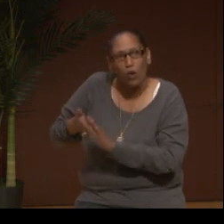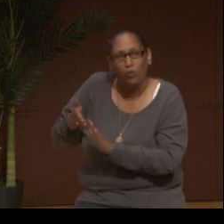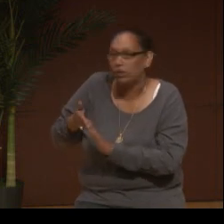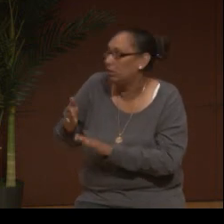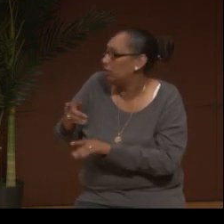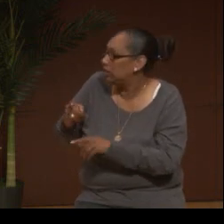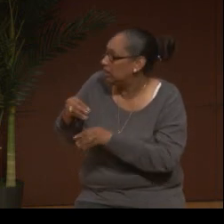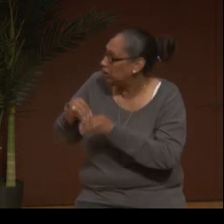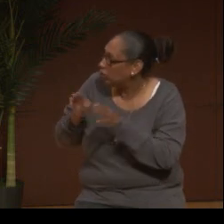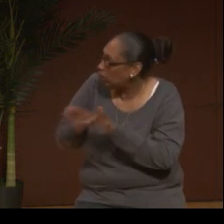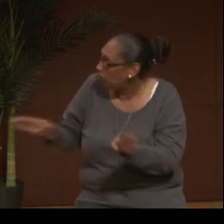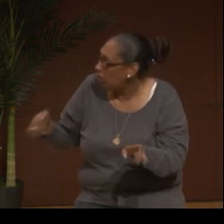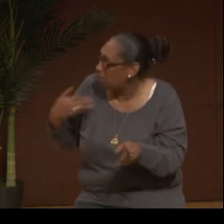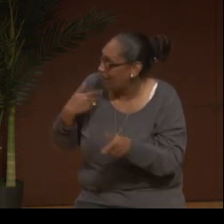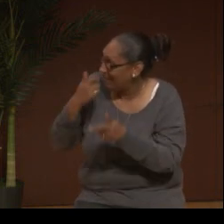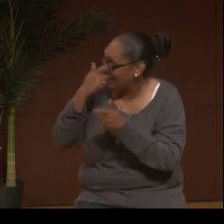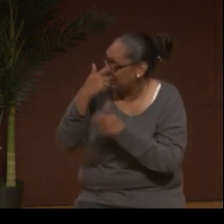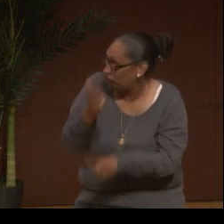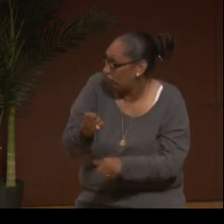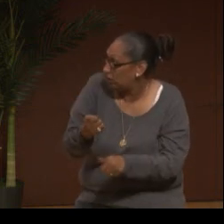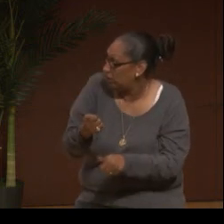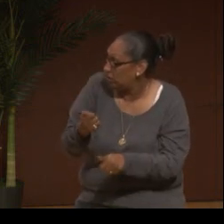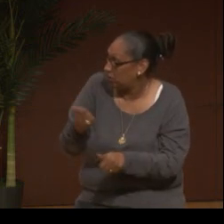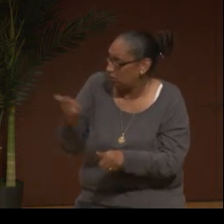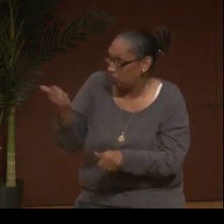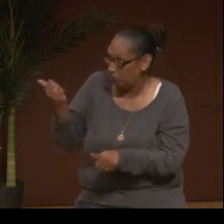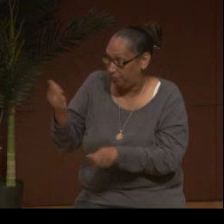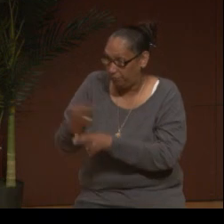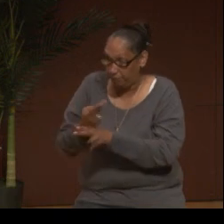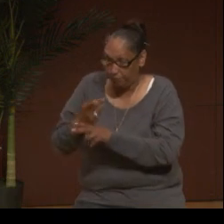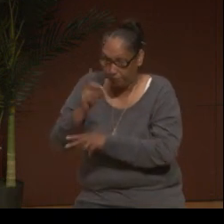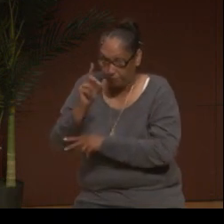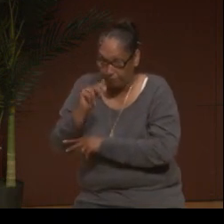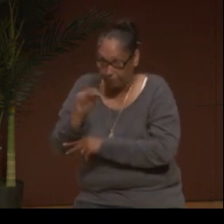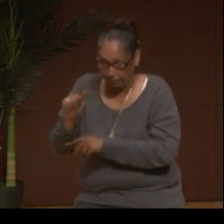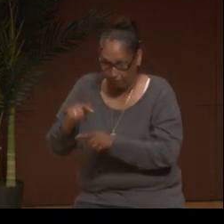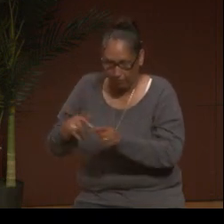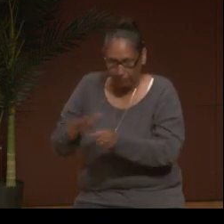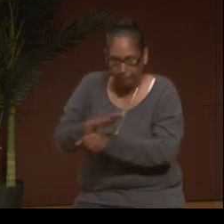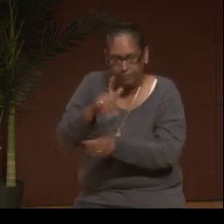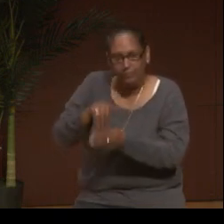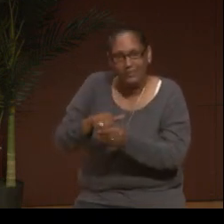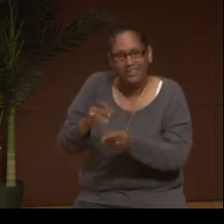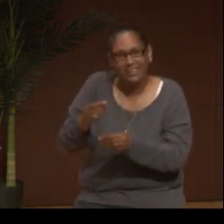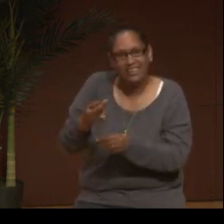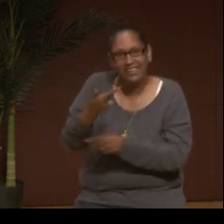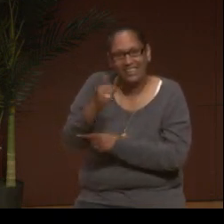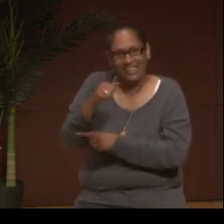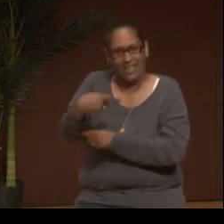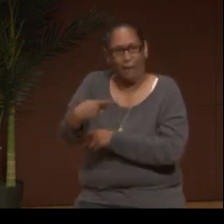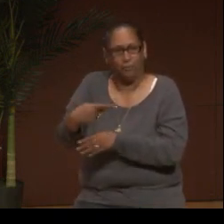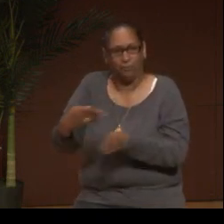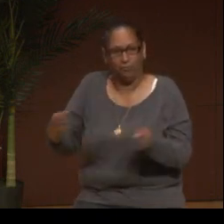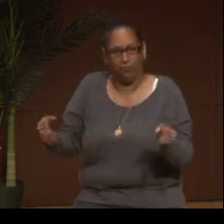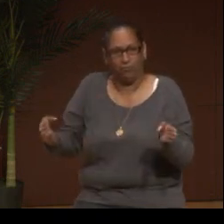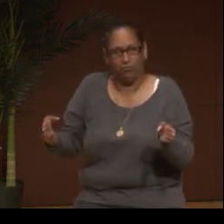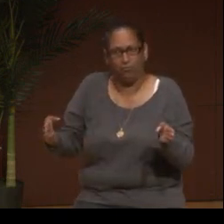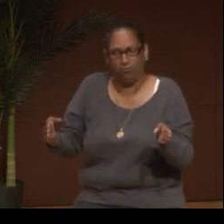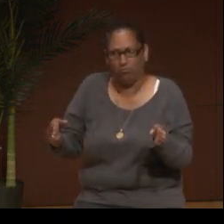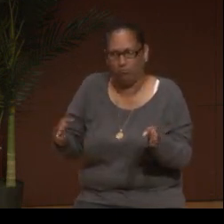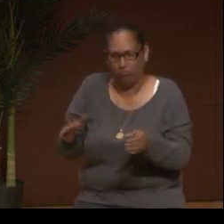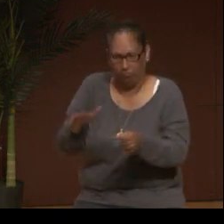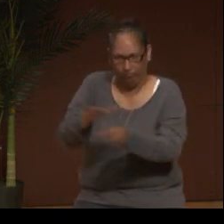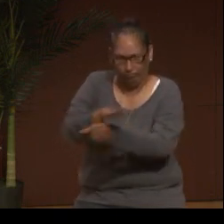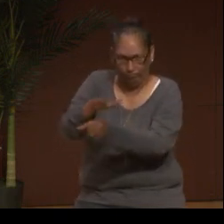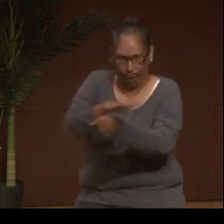In general, my interest has been using DNA to fill in the gaps in terms of what we know about Caribbean, in